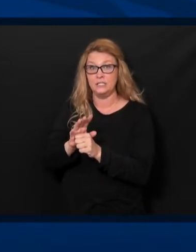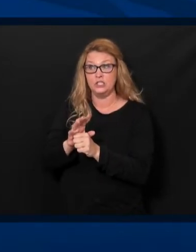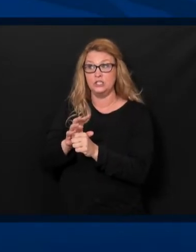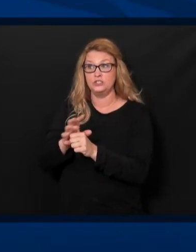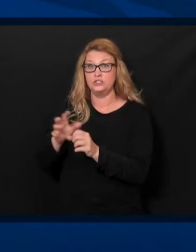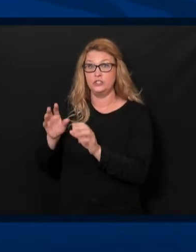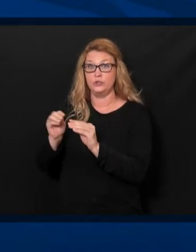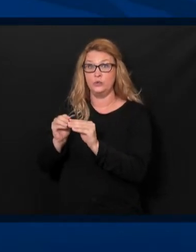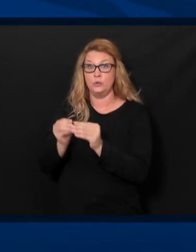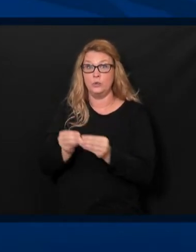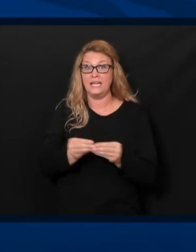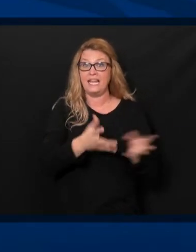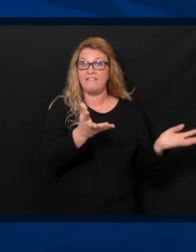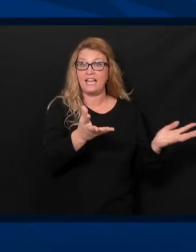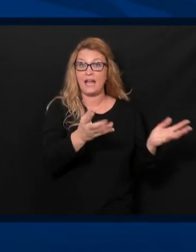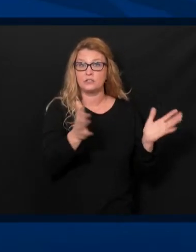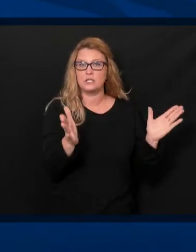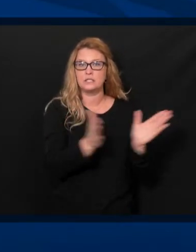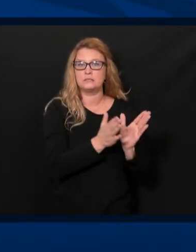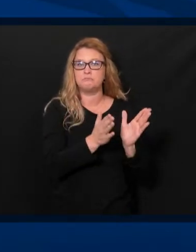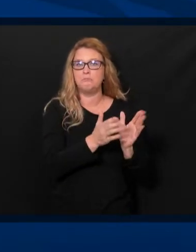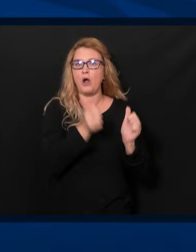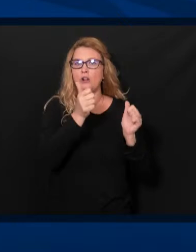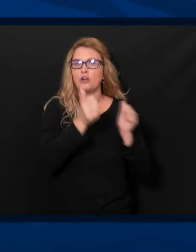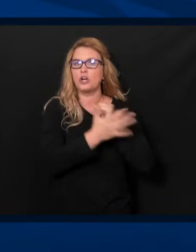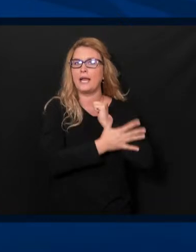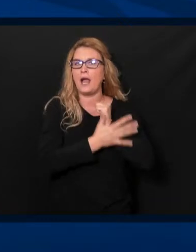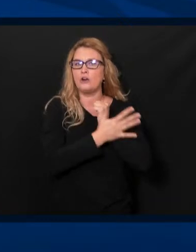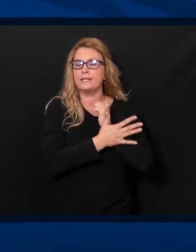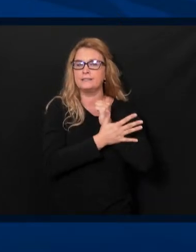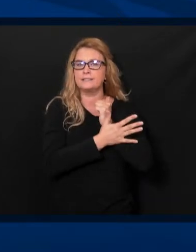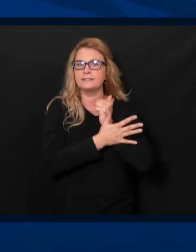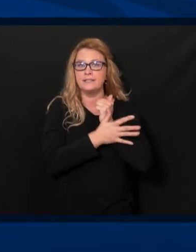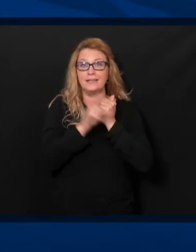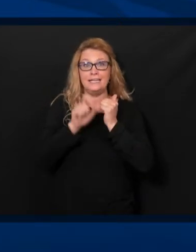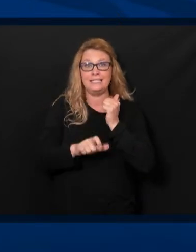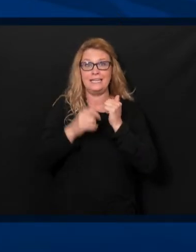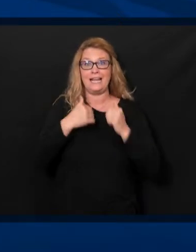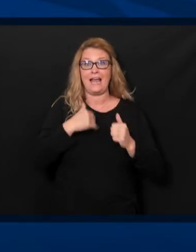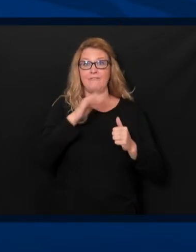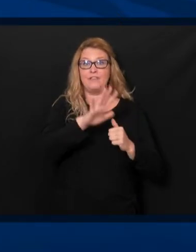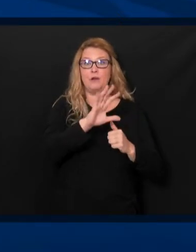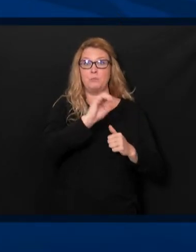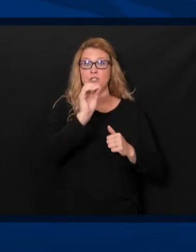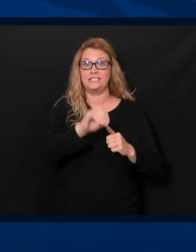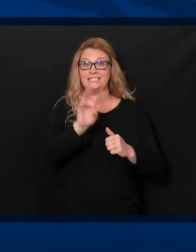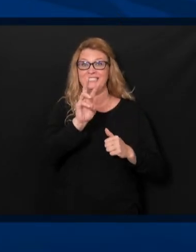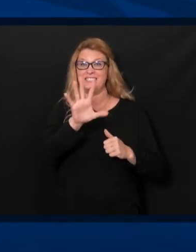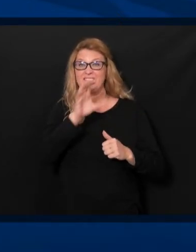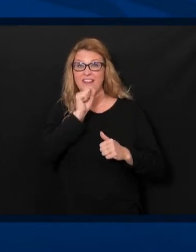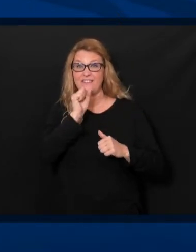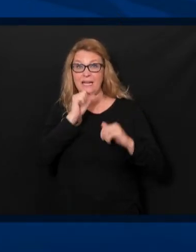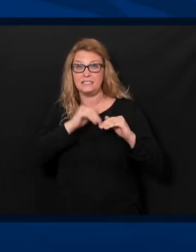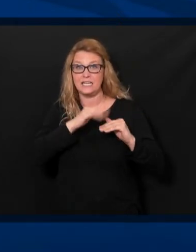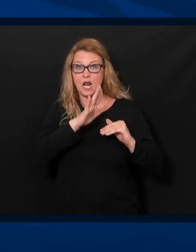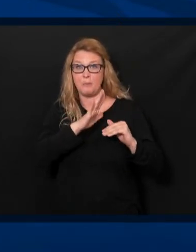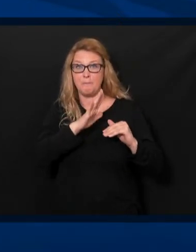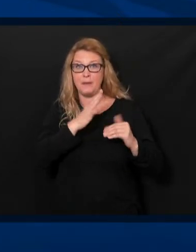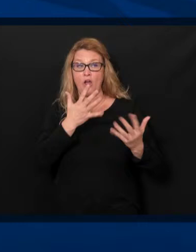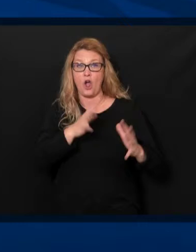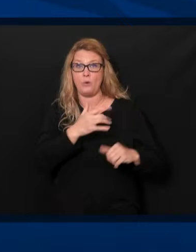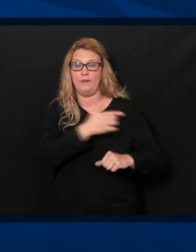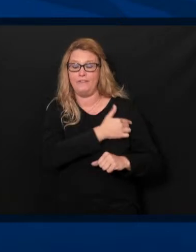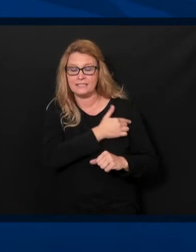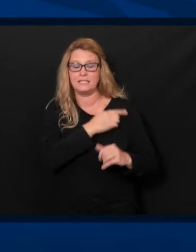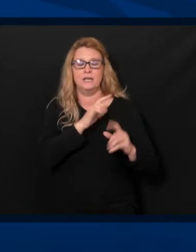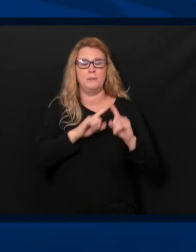these smaller counties that need to get their percentage of 65 and older vaccinated. But